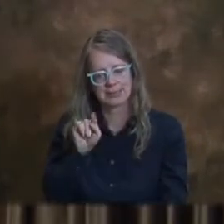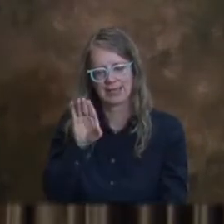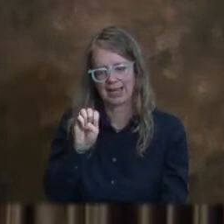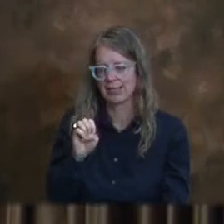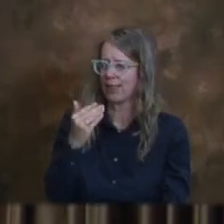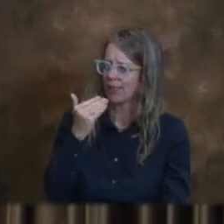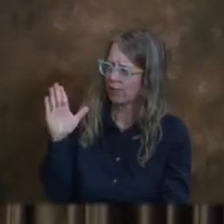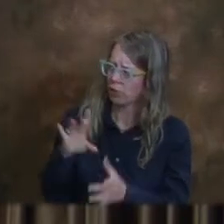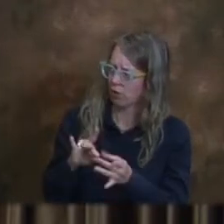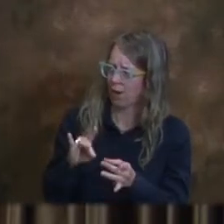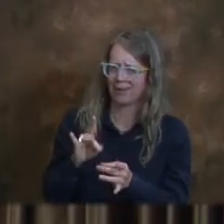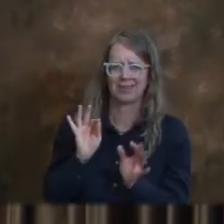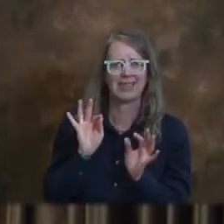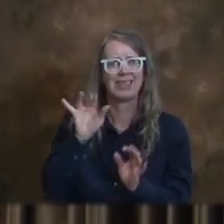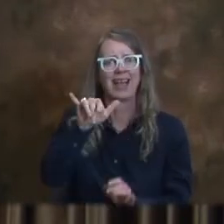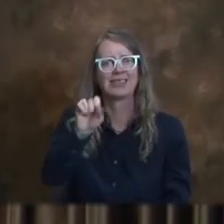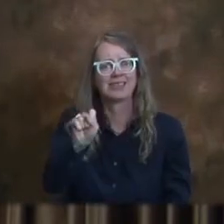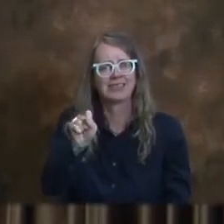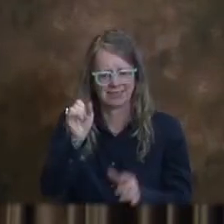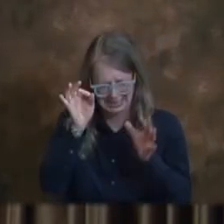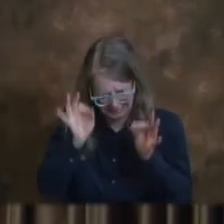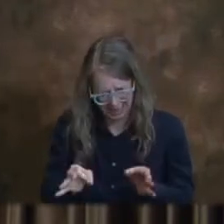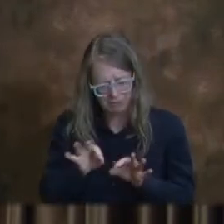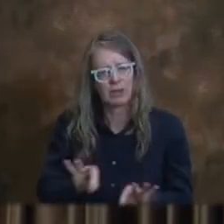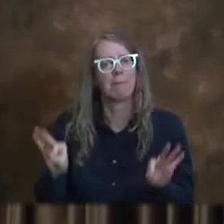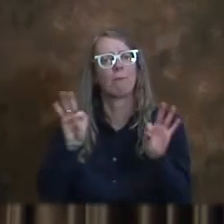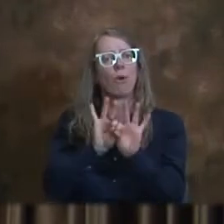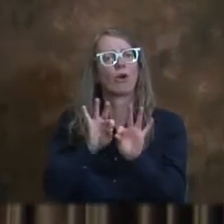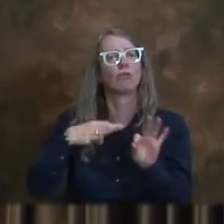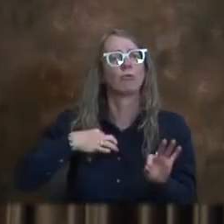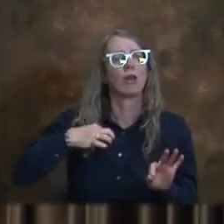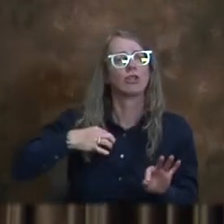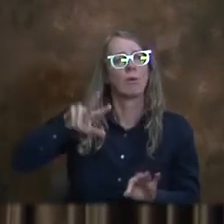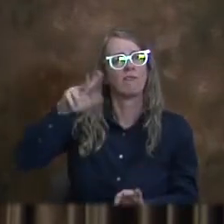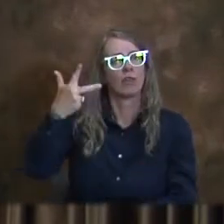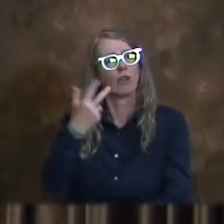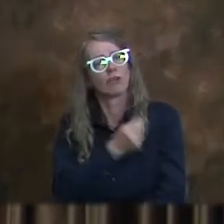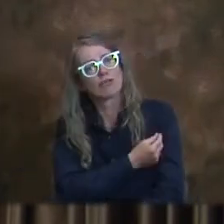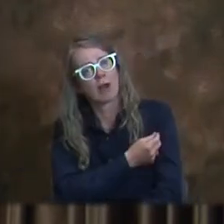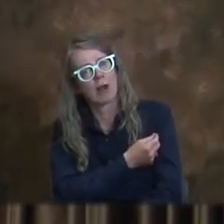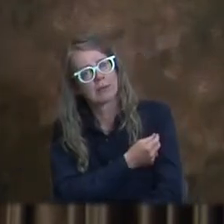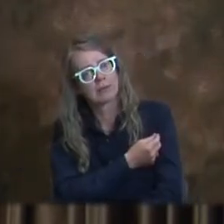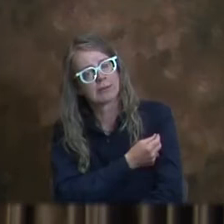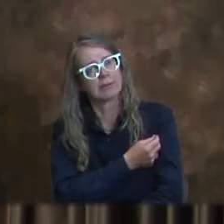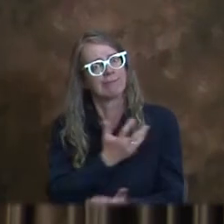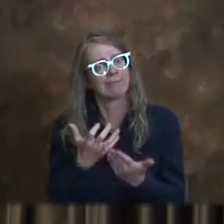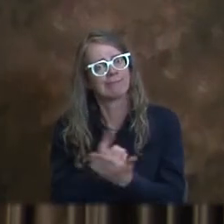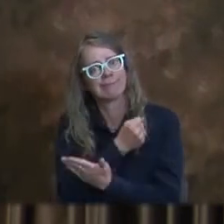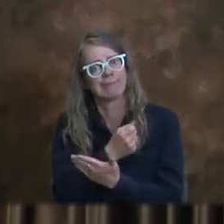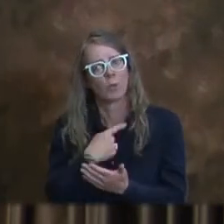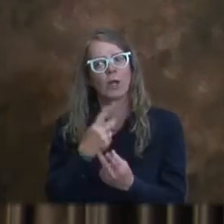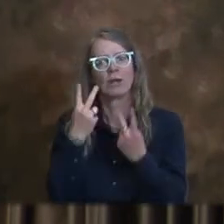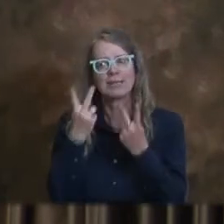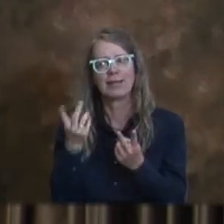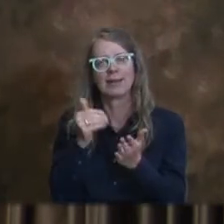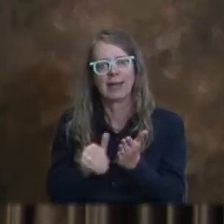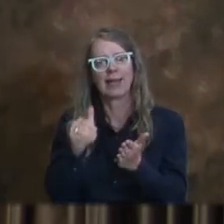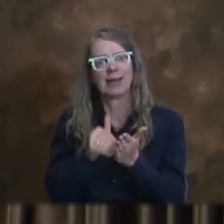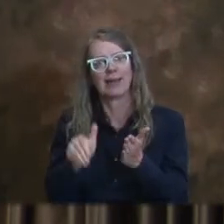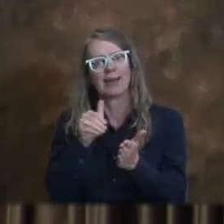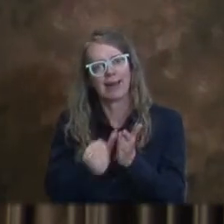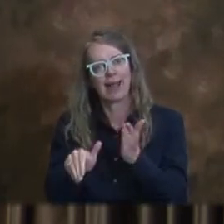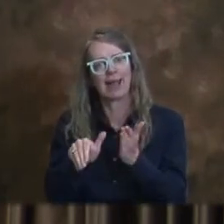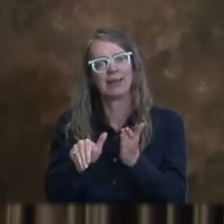Absolutely. It is very important that if you are eligible for your booster, that we are seeing time and time again, vaccine is demonstrating